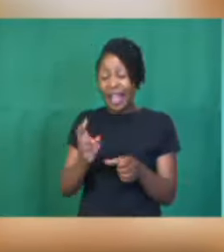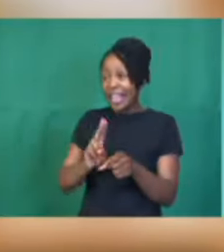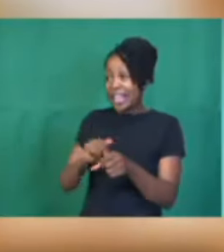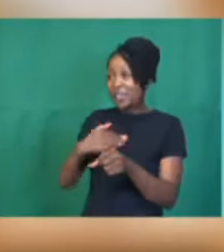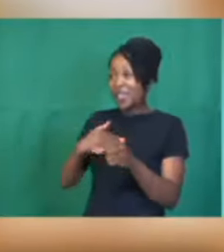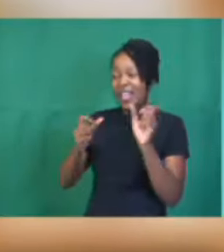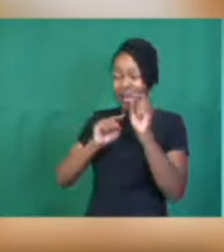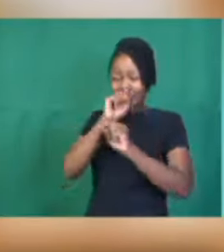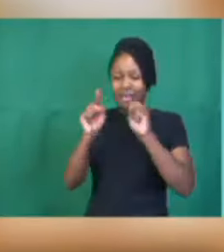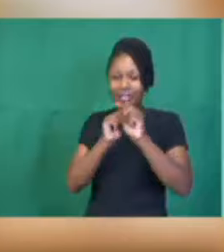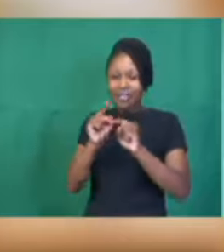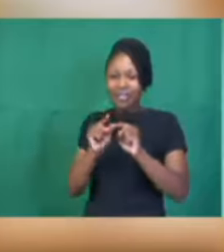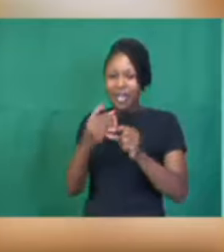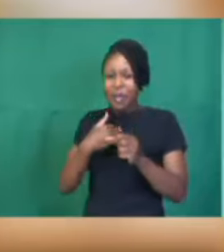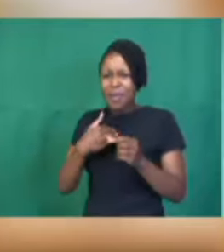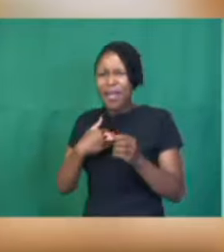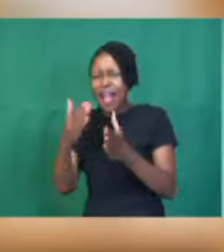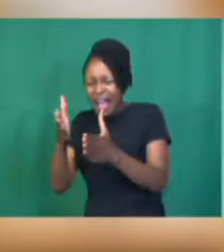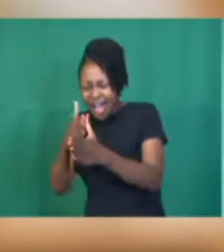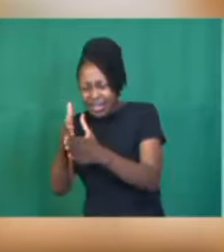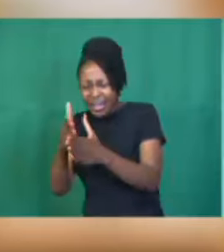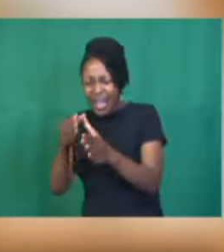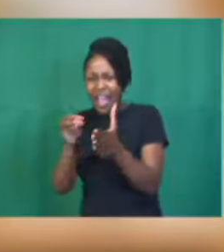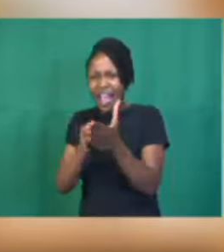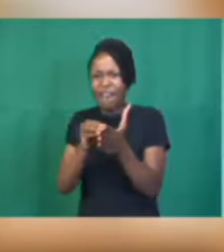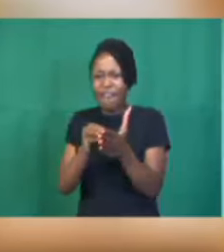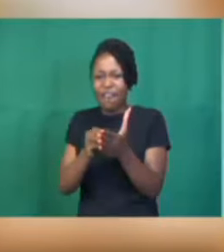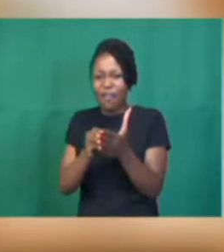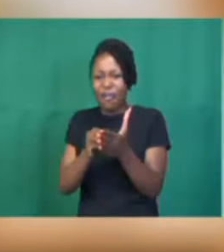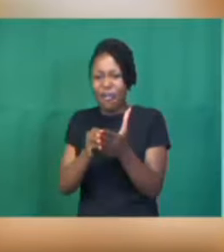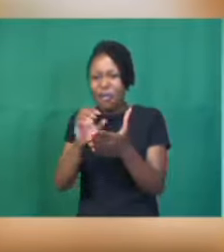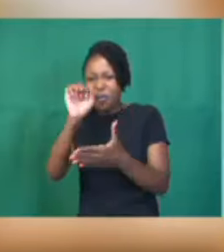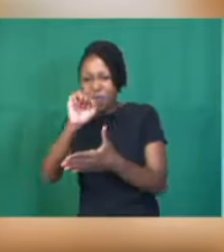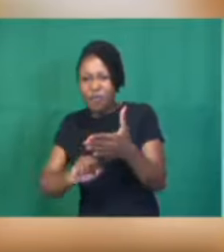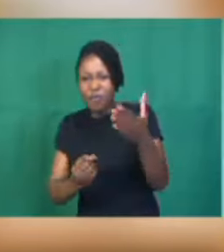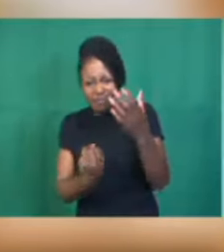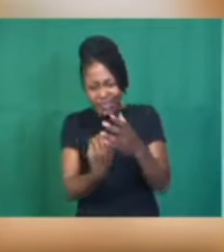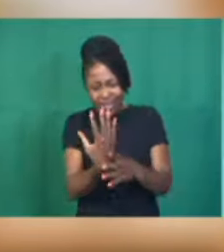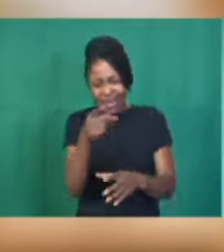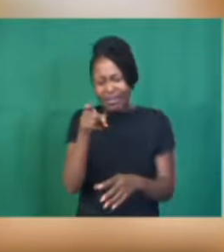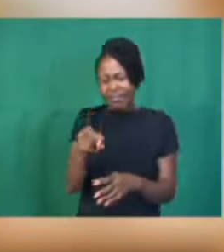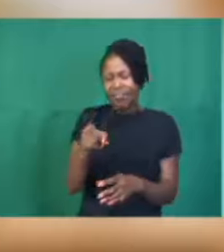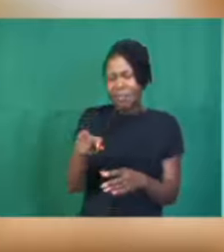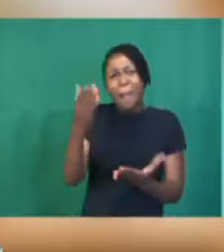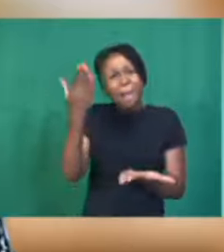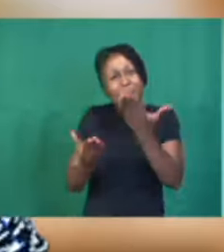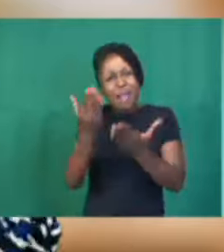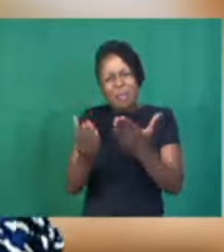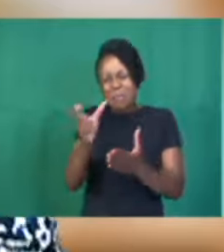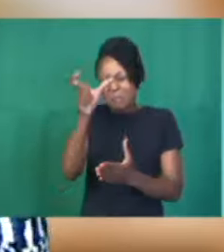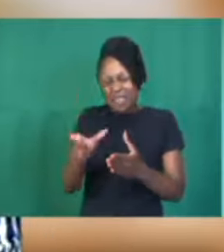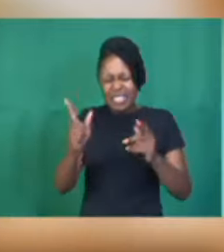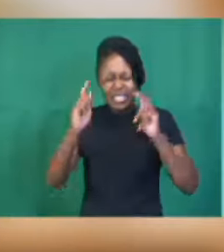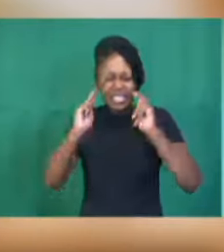we still getting the answer that we had from the beginning of the text? Why the writer is tired,